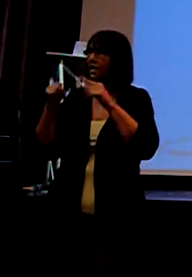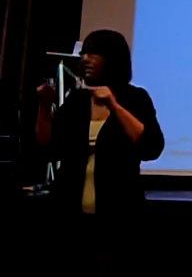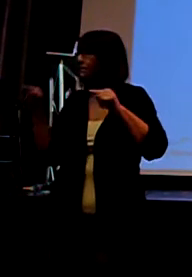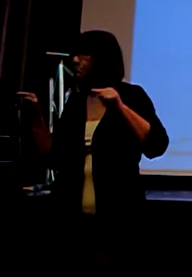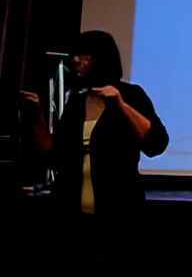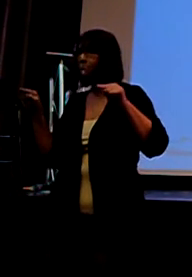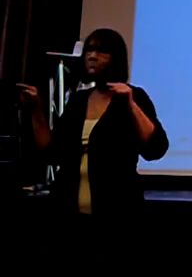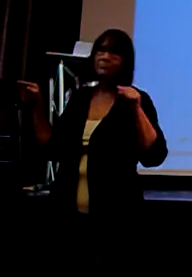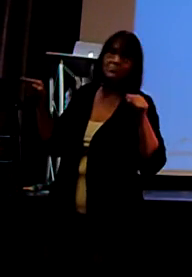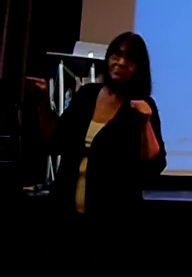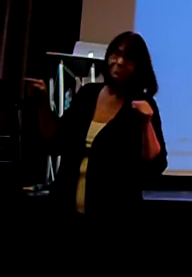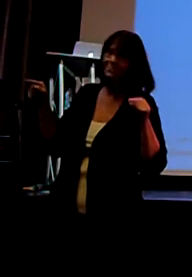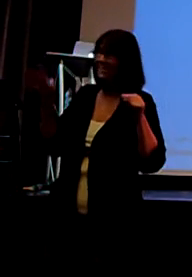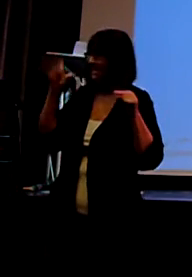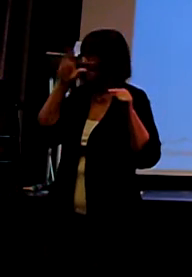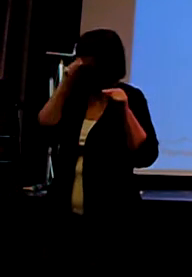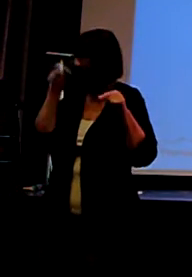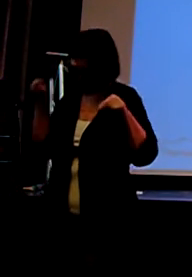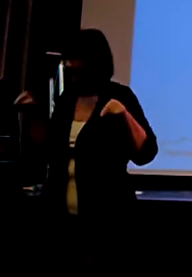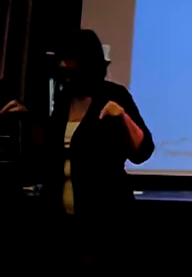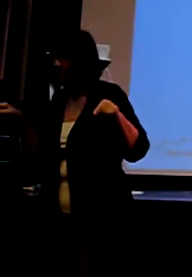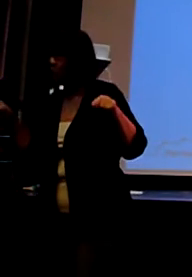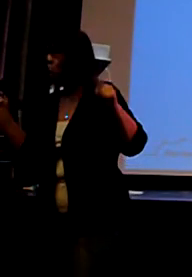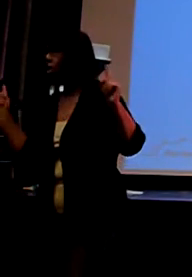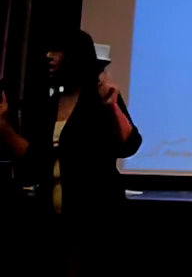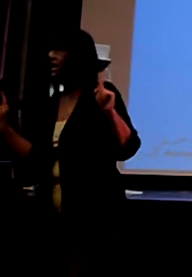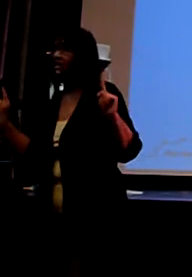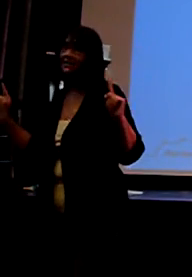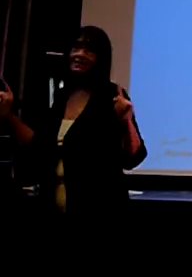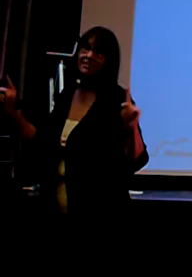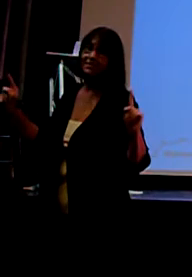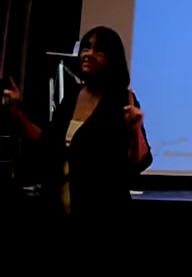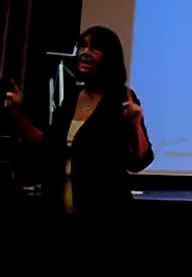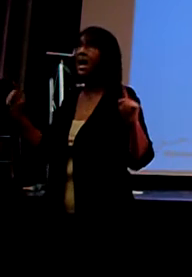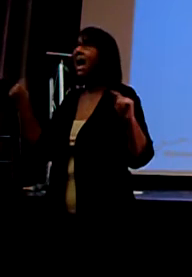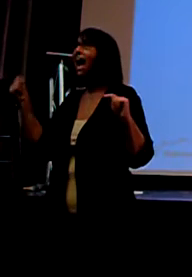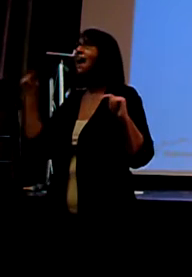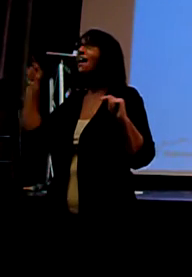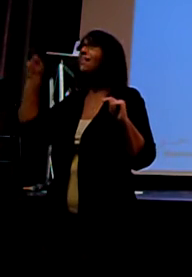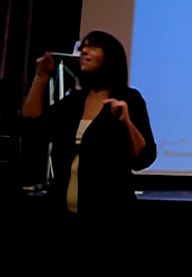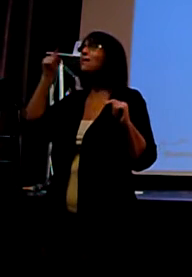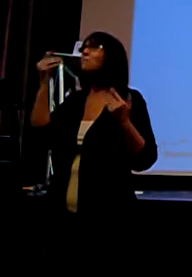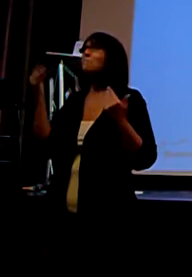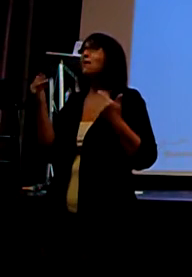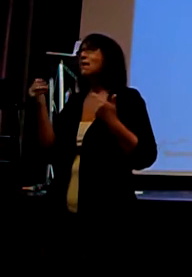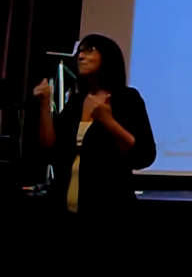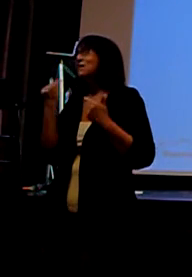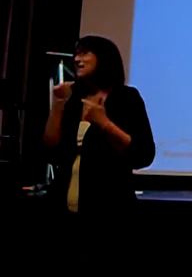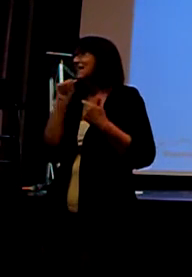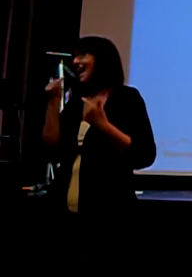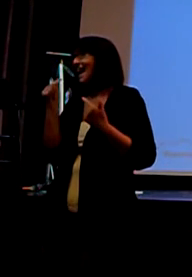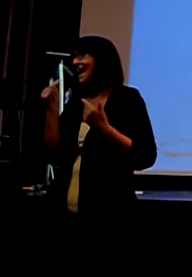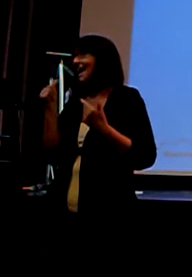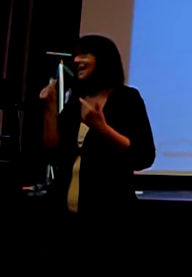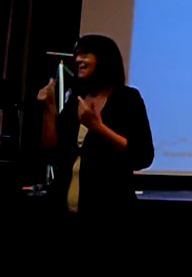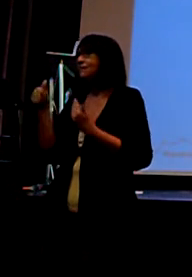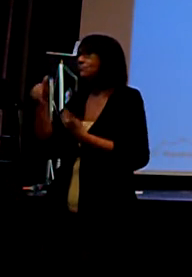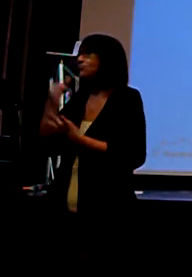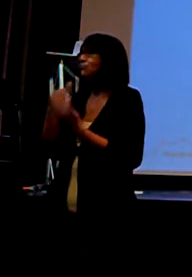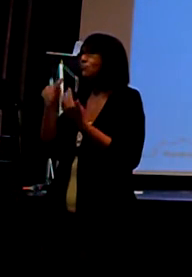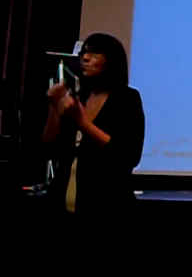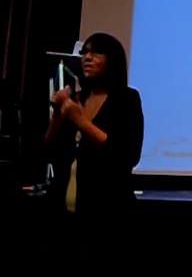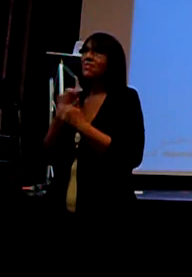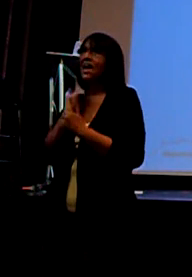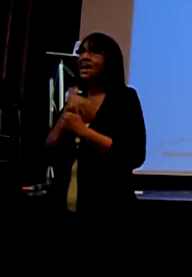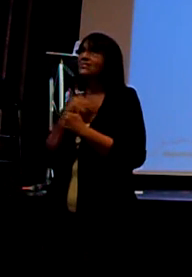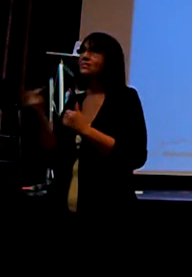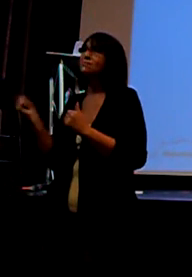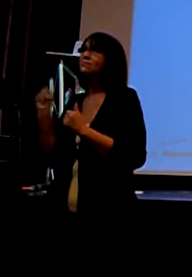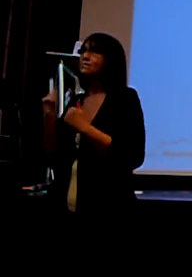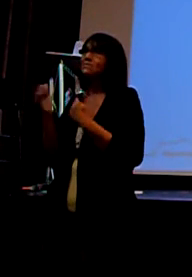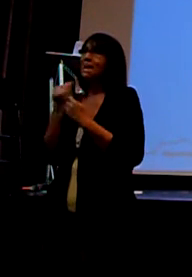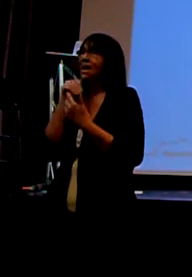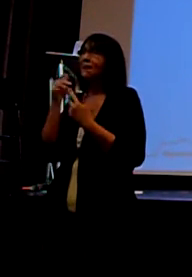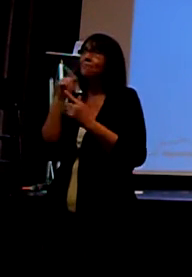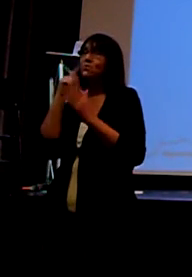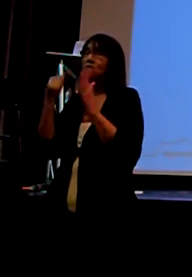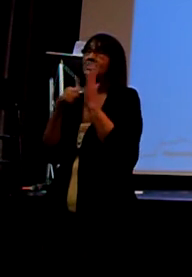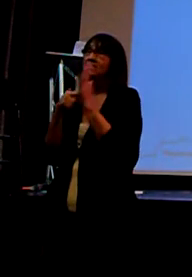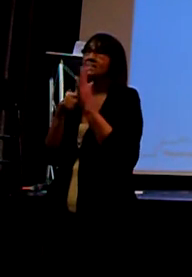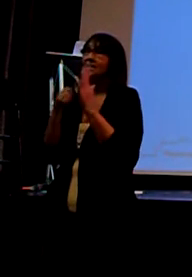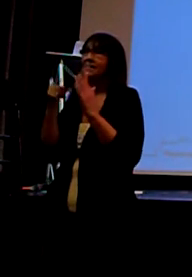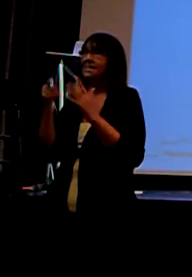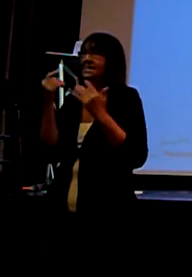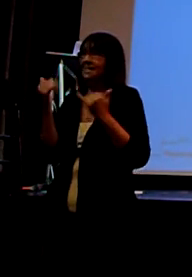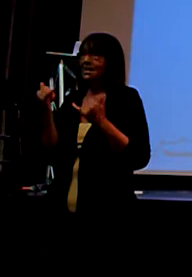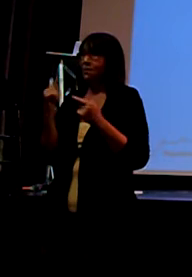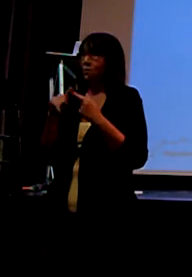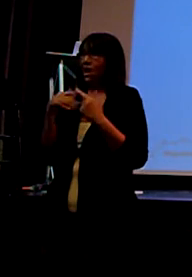because it is so tight, as I mentioned. Other places, maybe not so much interacting with us. For example, the day